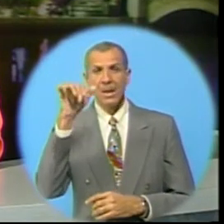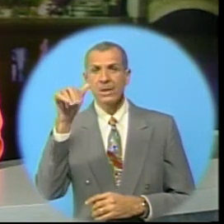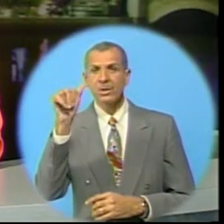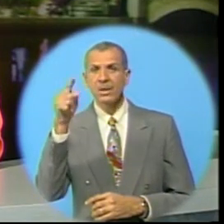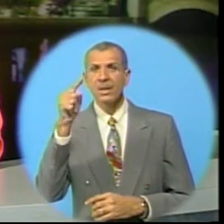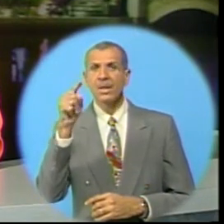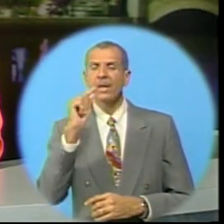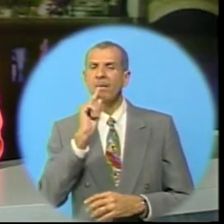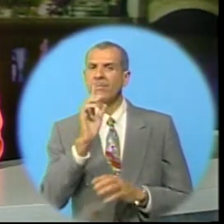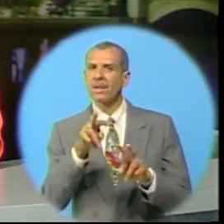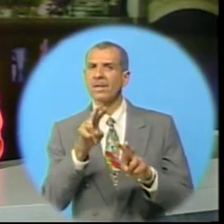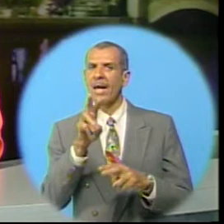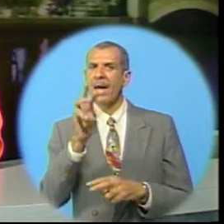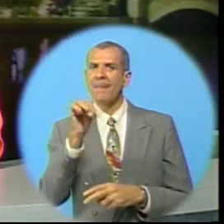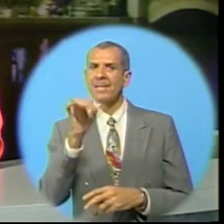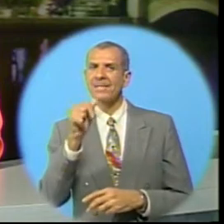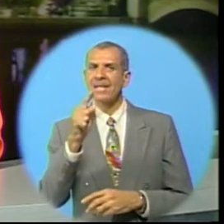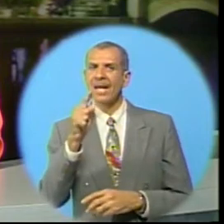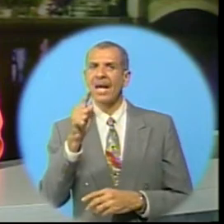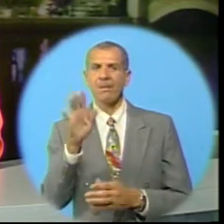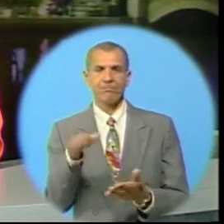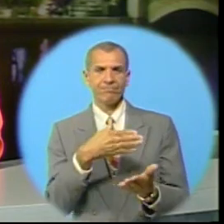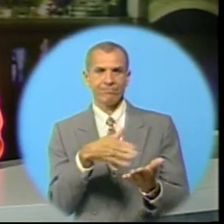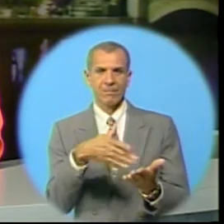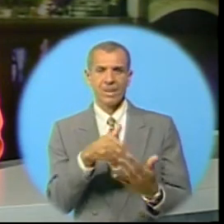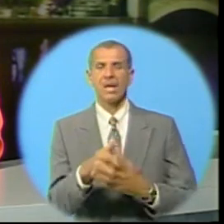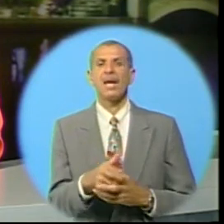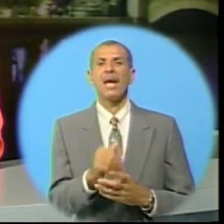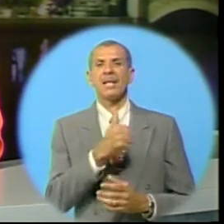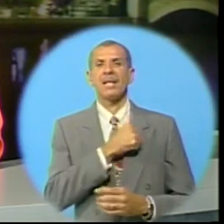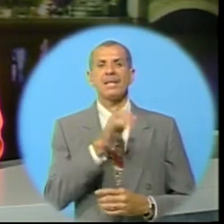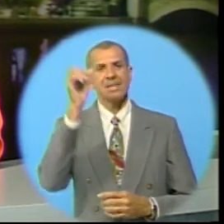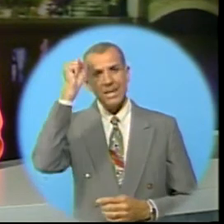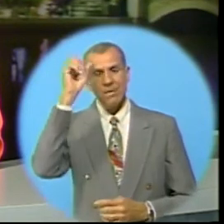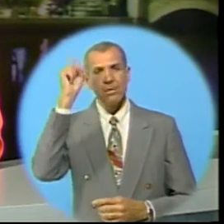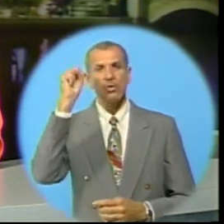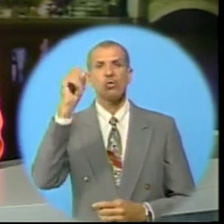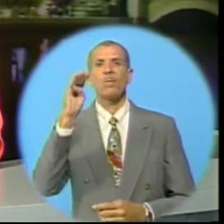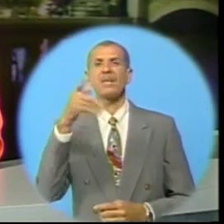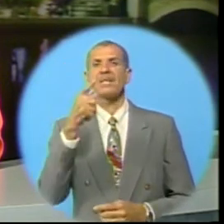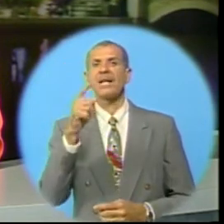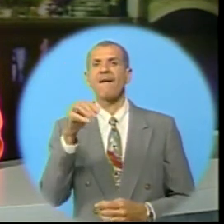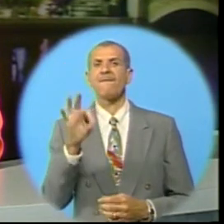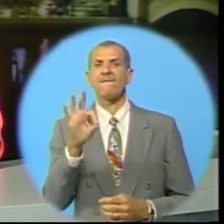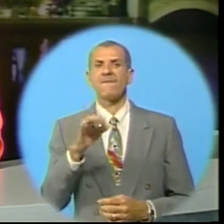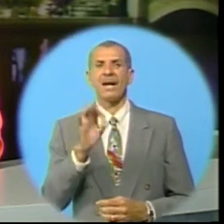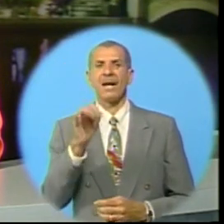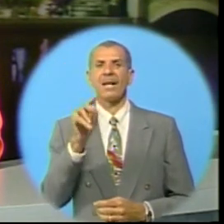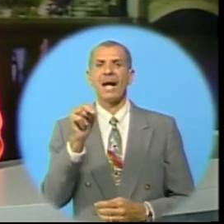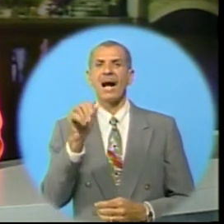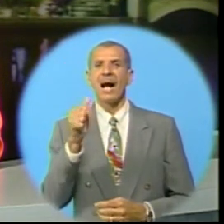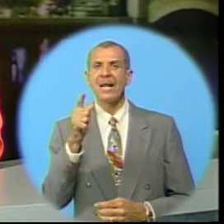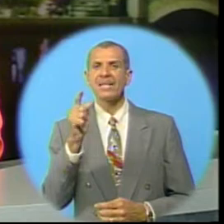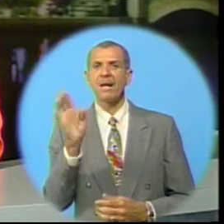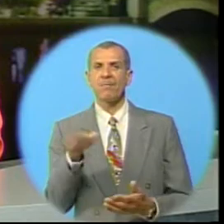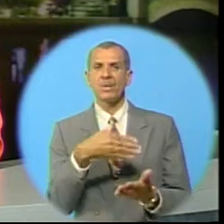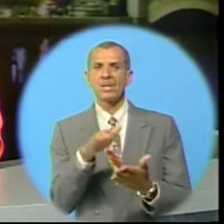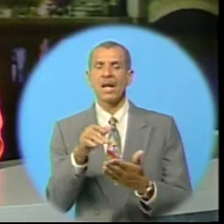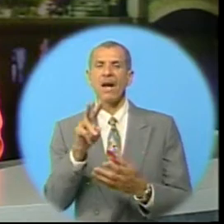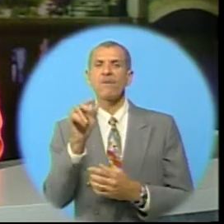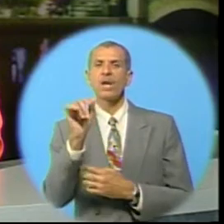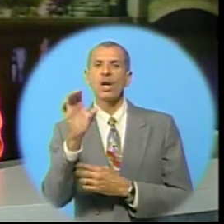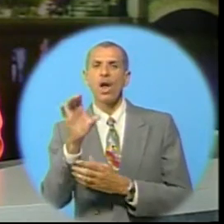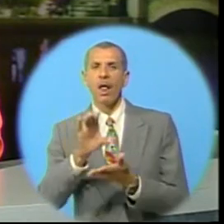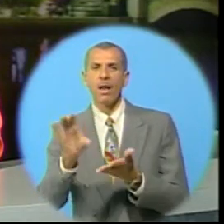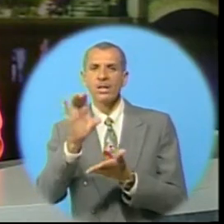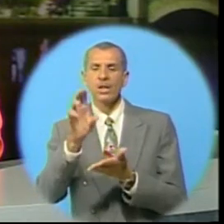an MSc in music at York University in Canada. Steve Sobers, a Master's in Fine Arts, Music Composition at Vermont College of Fine